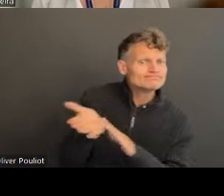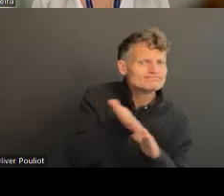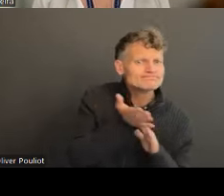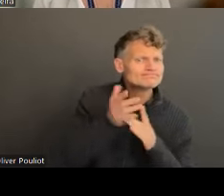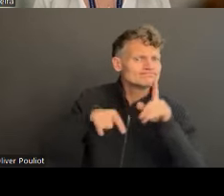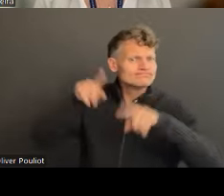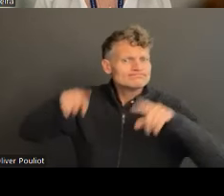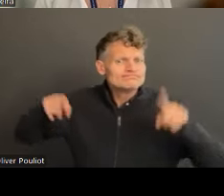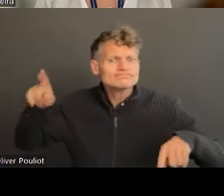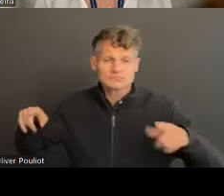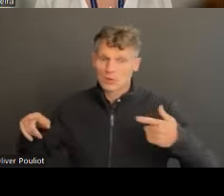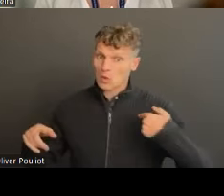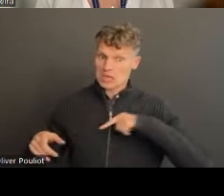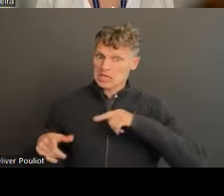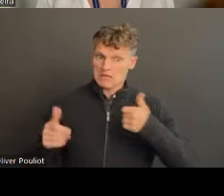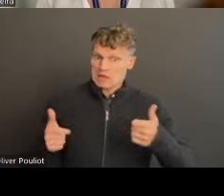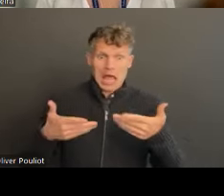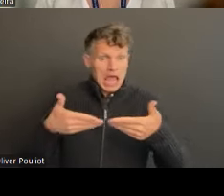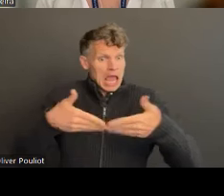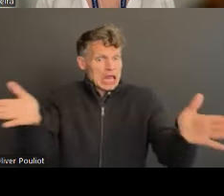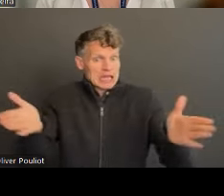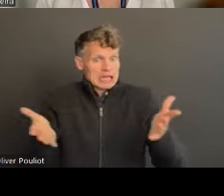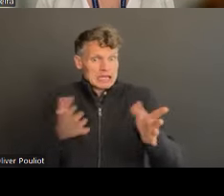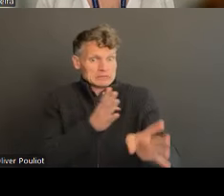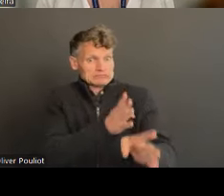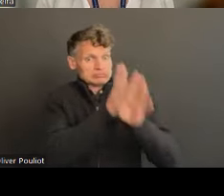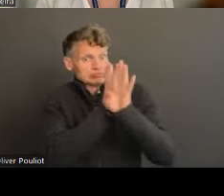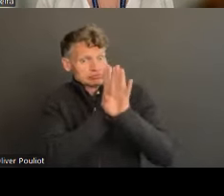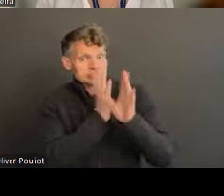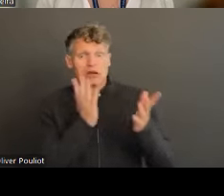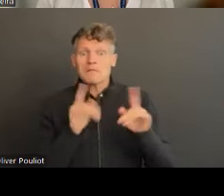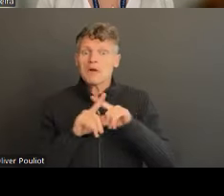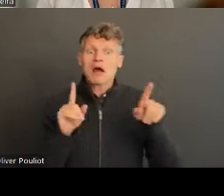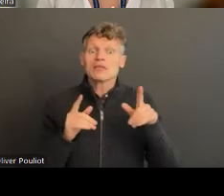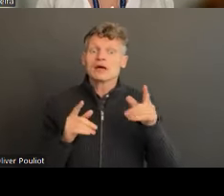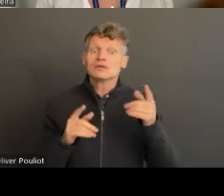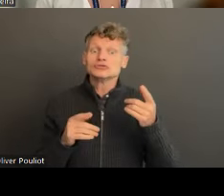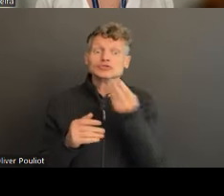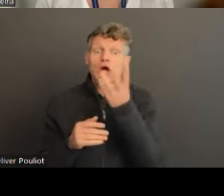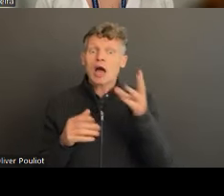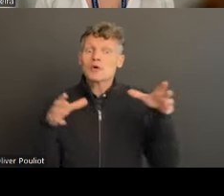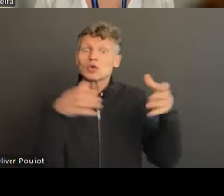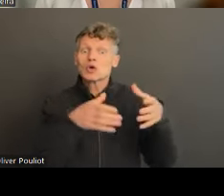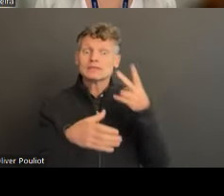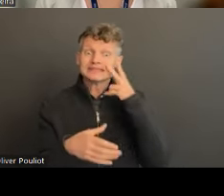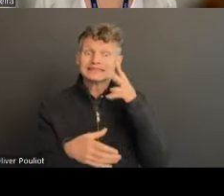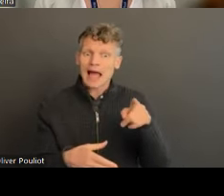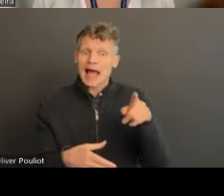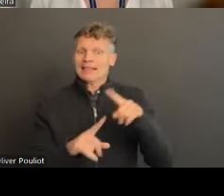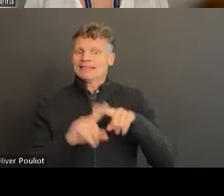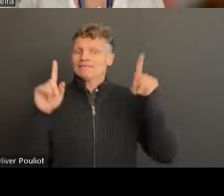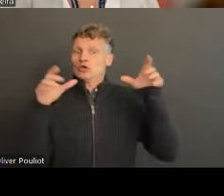but we are not required to work differently with certain groups of patients. So what we want to do is improve equity and also to carry